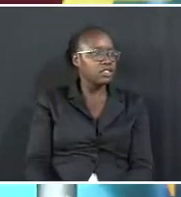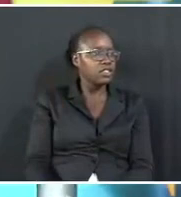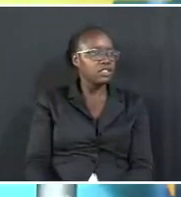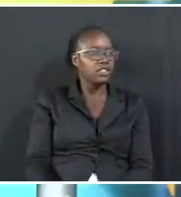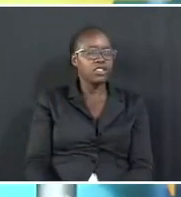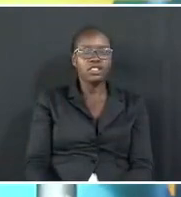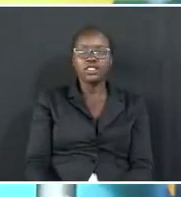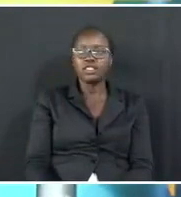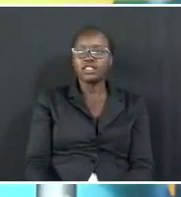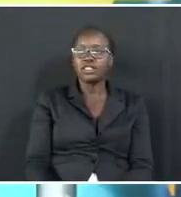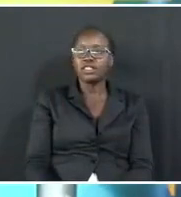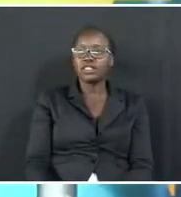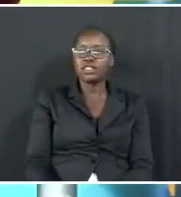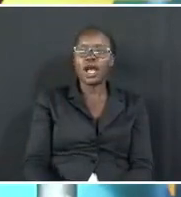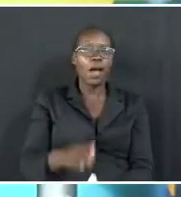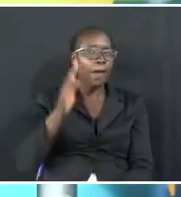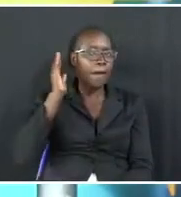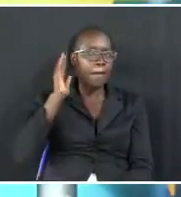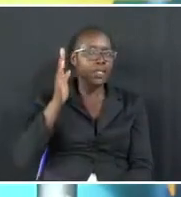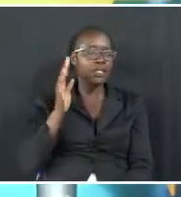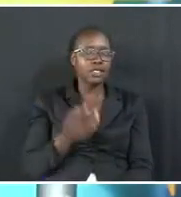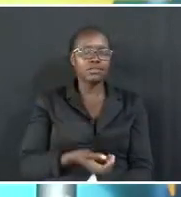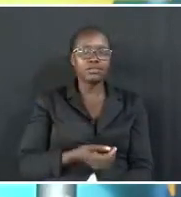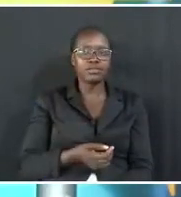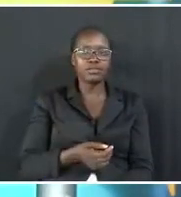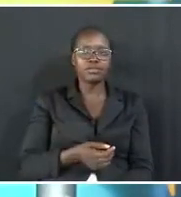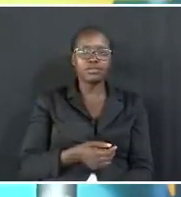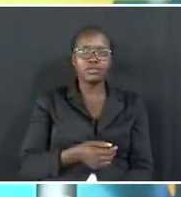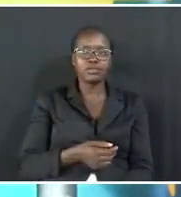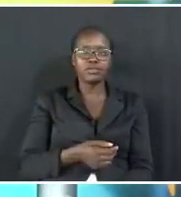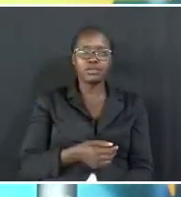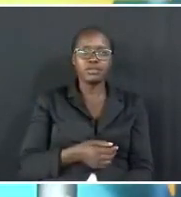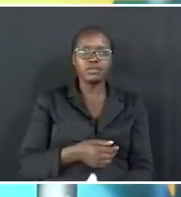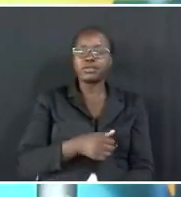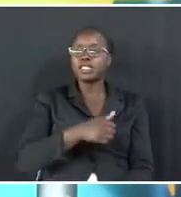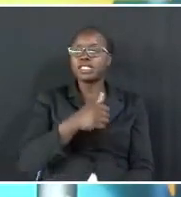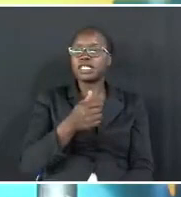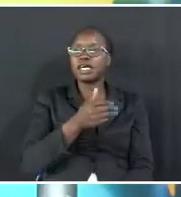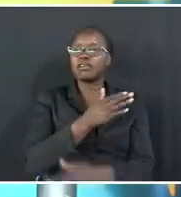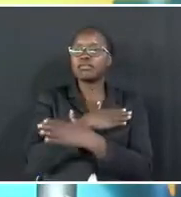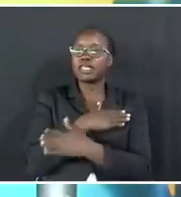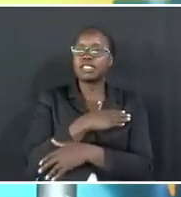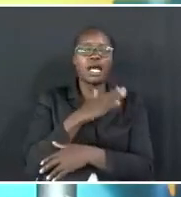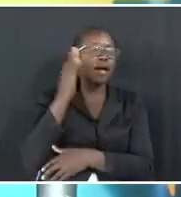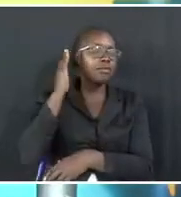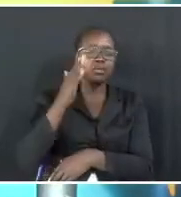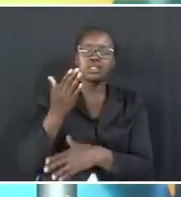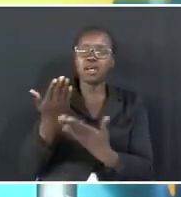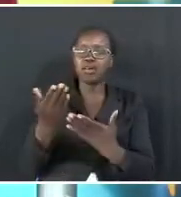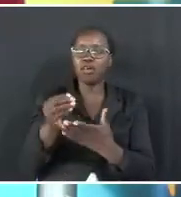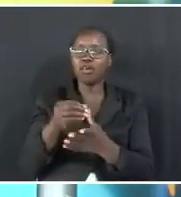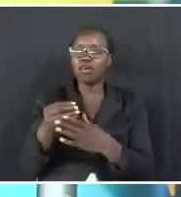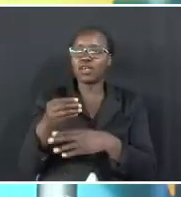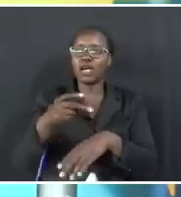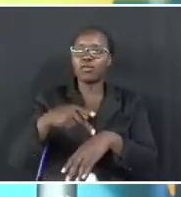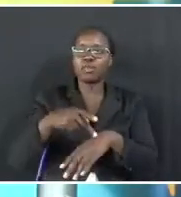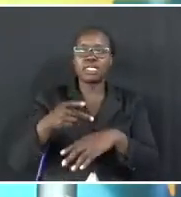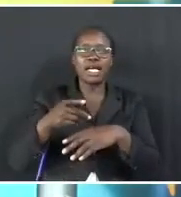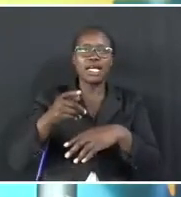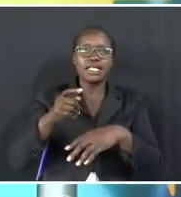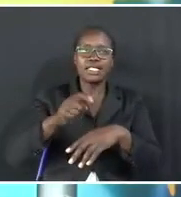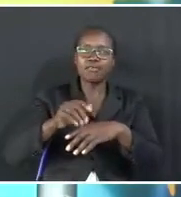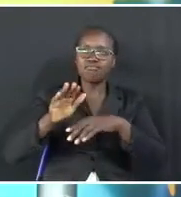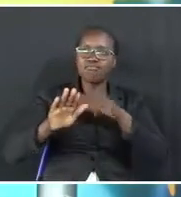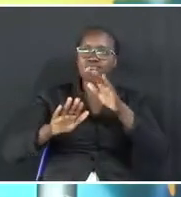Yes, Simon Peter. Very good. The other friend was Simon Peter. And as they walked with him up the